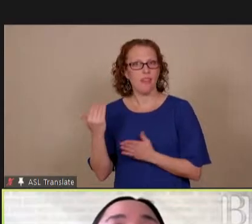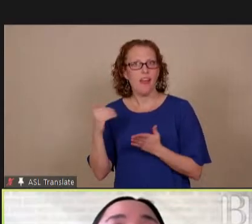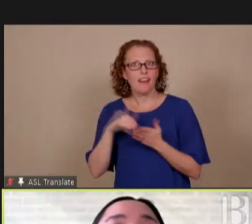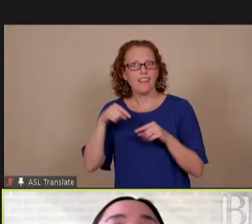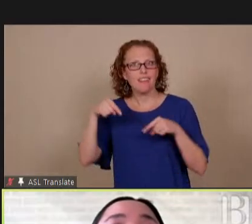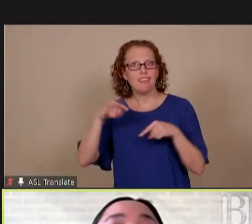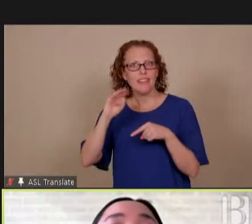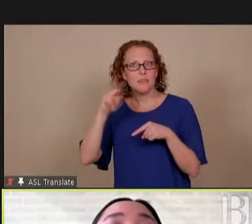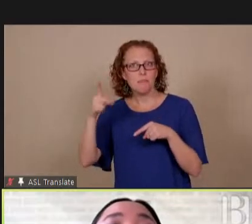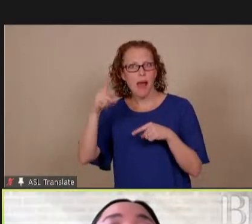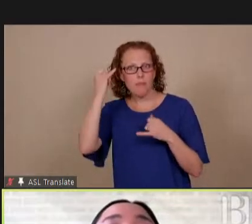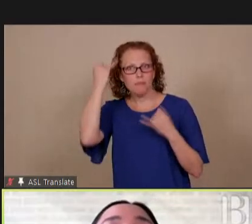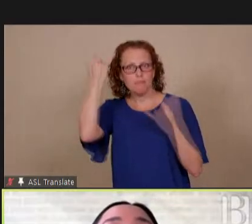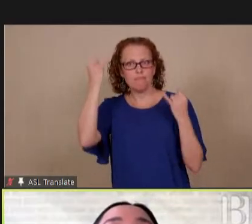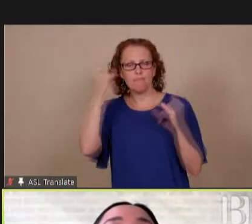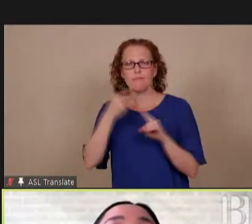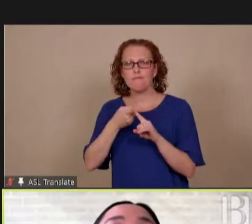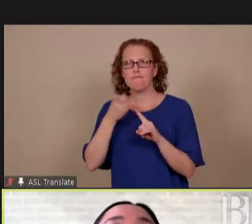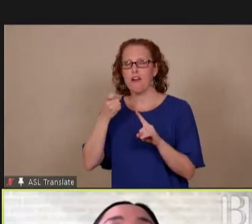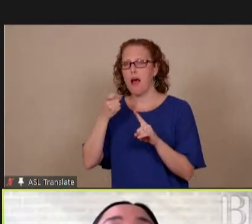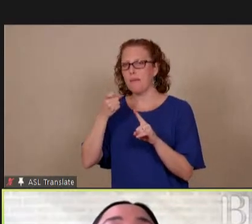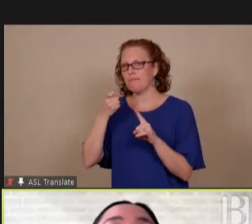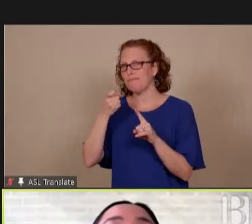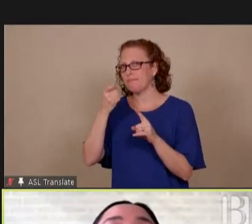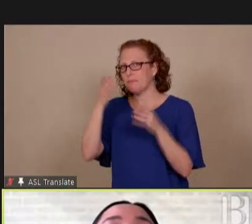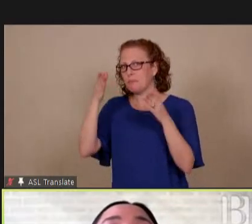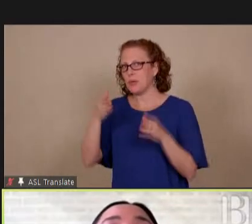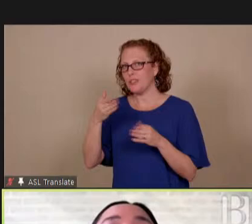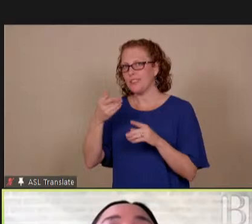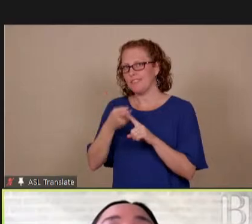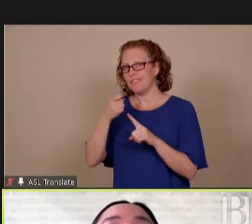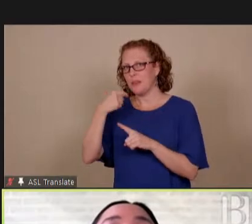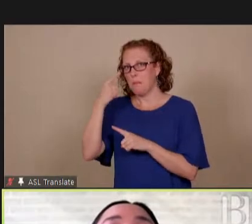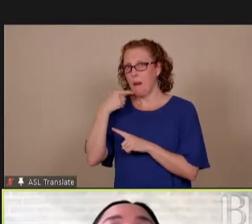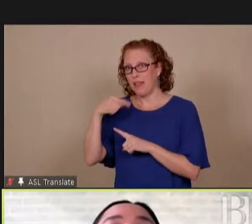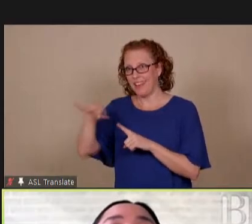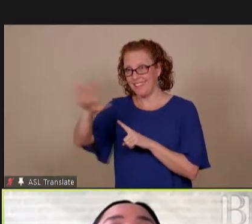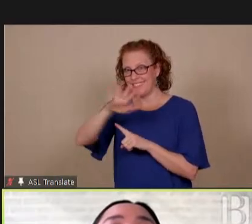the public. There is an existing change from the